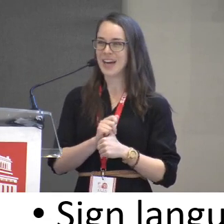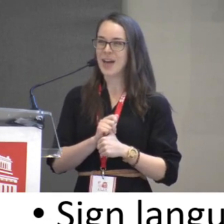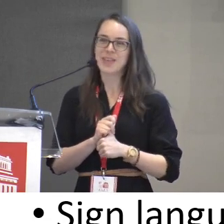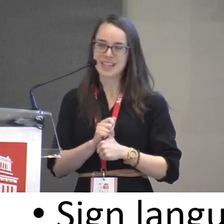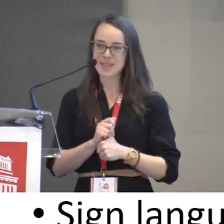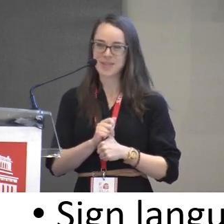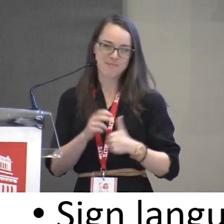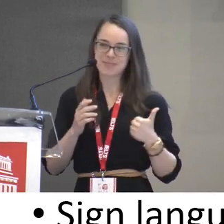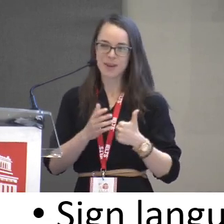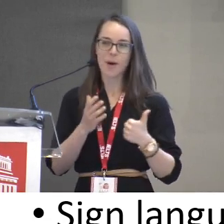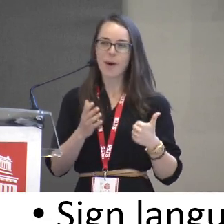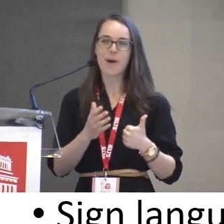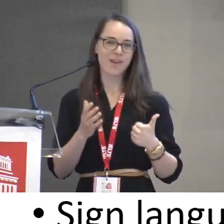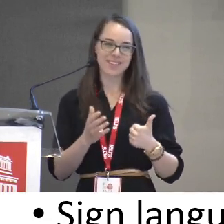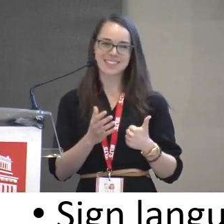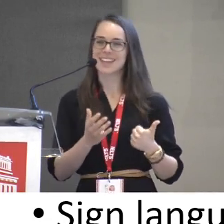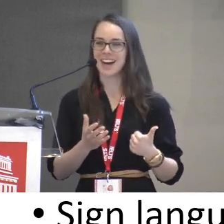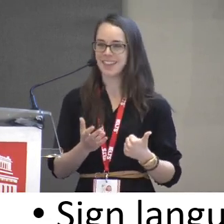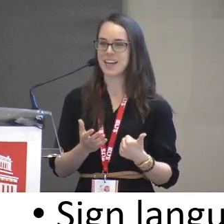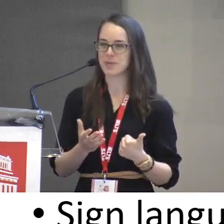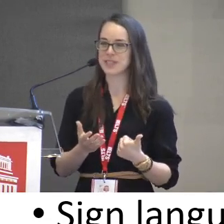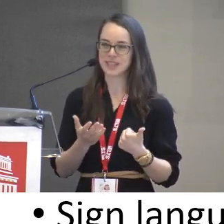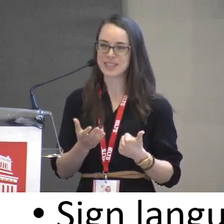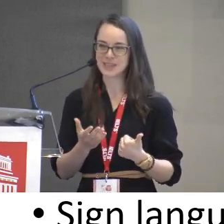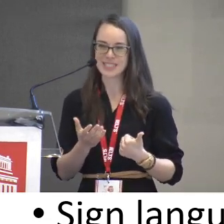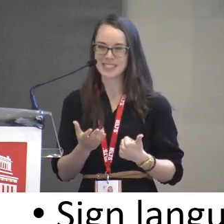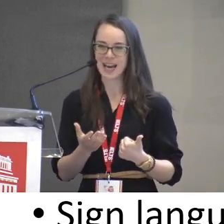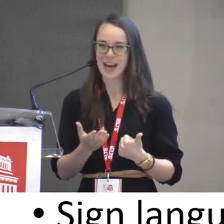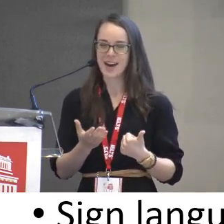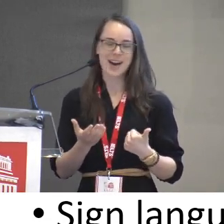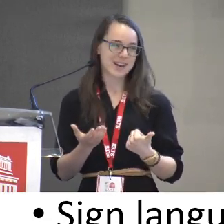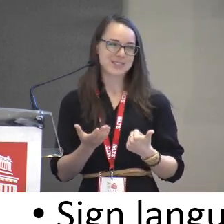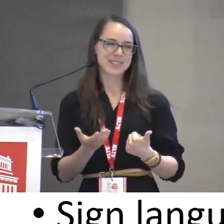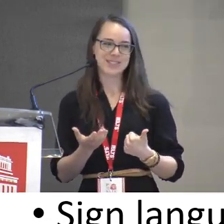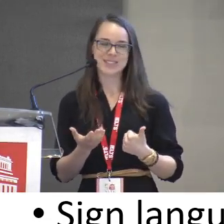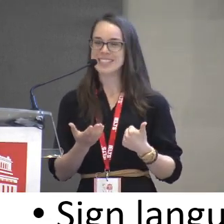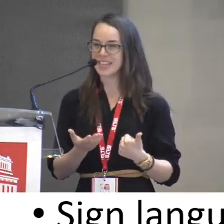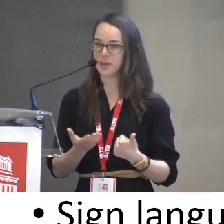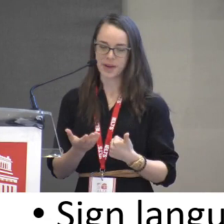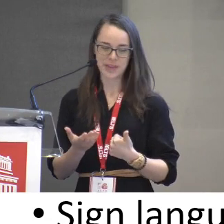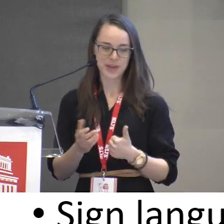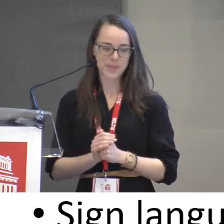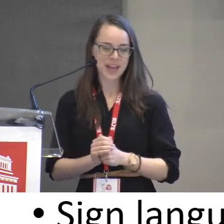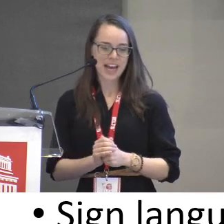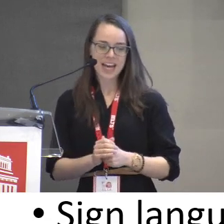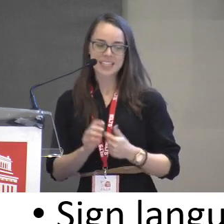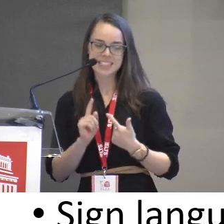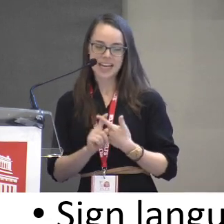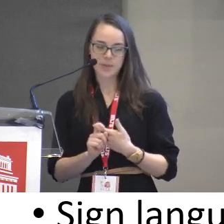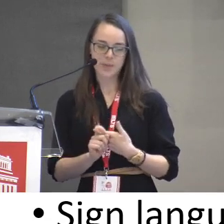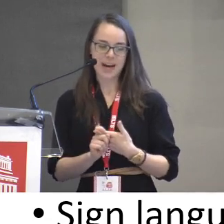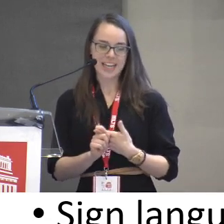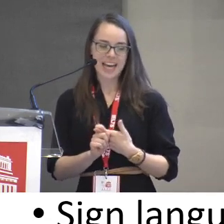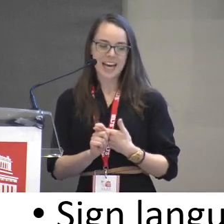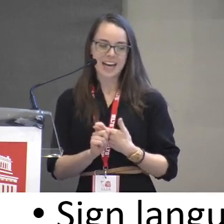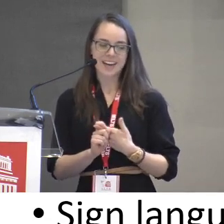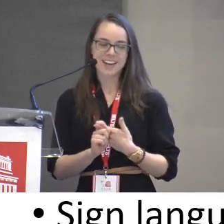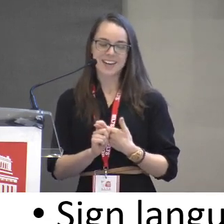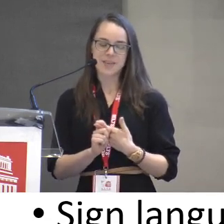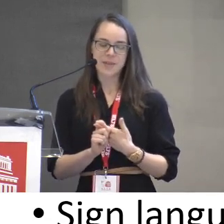first thing all sign language linguists have to deal with. The second